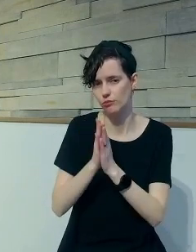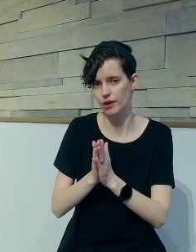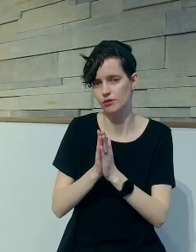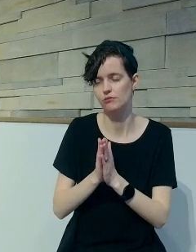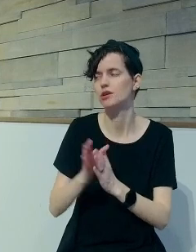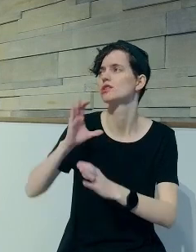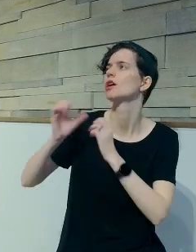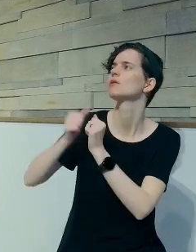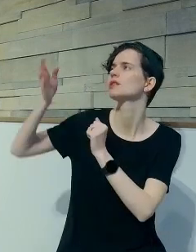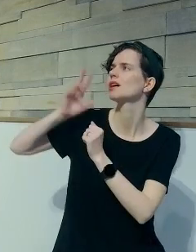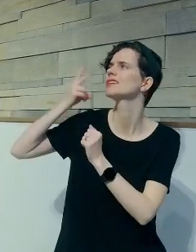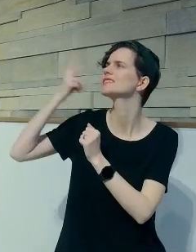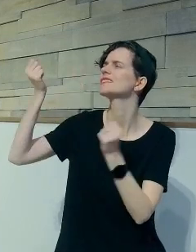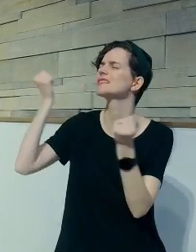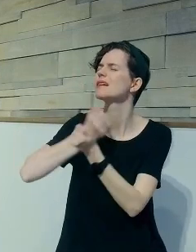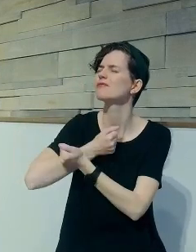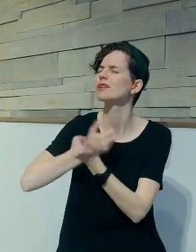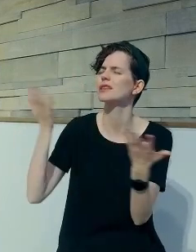We talk to God who sees all,